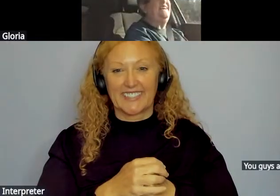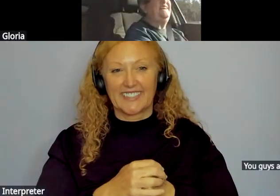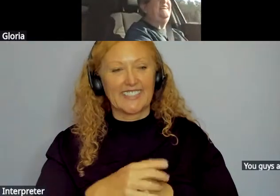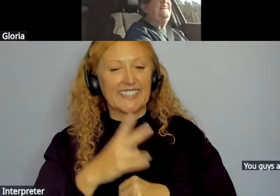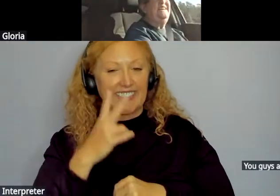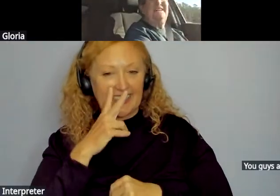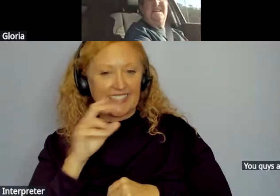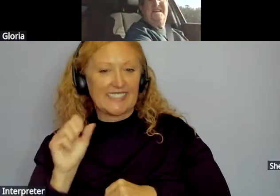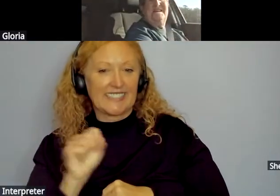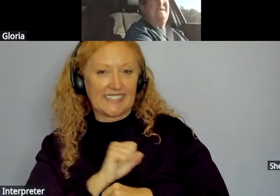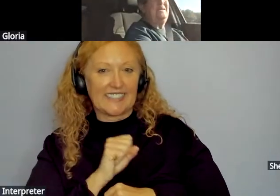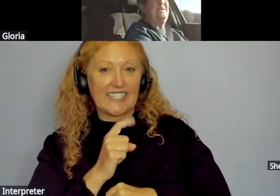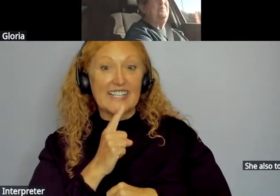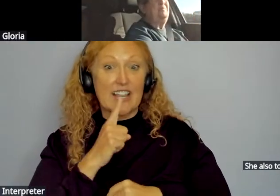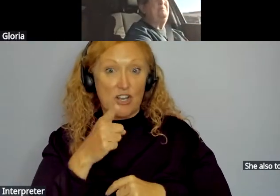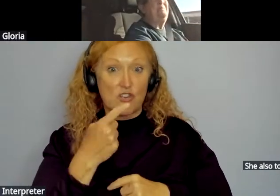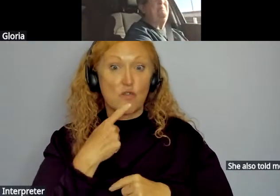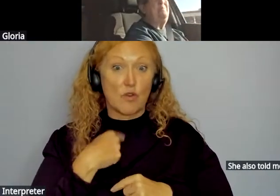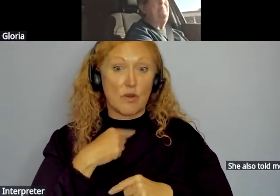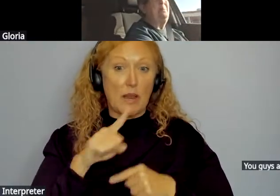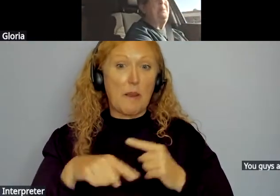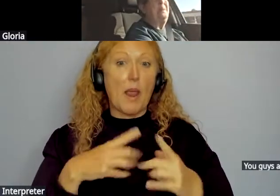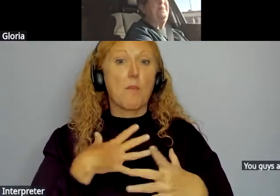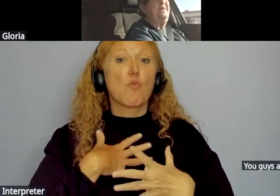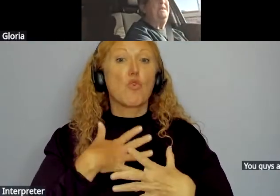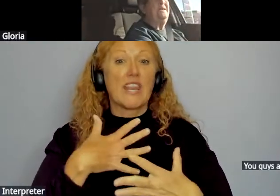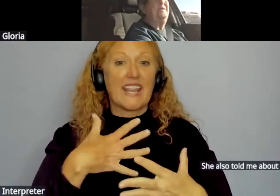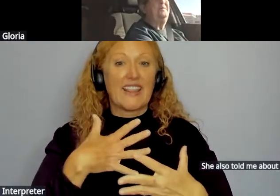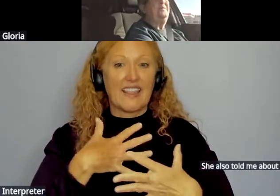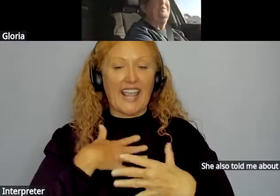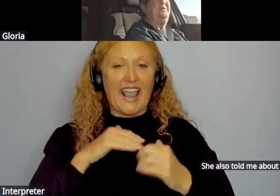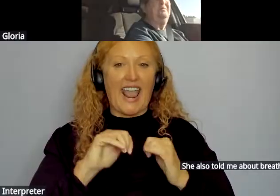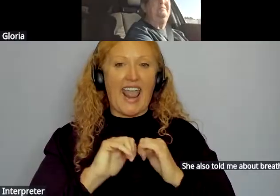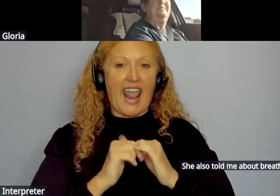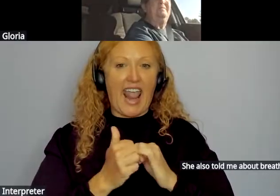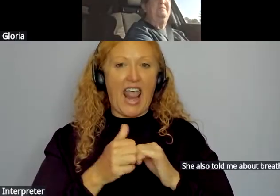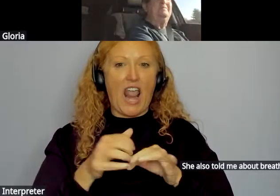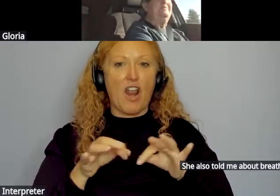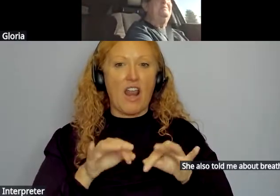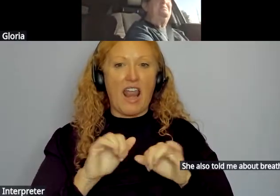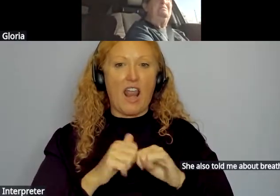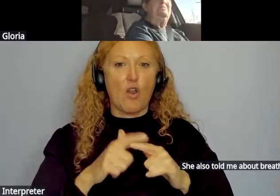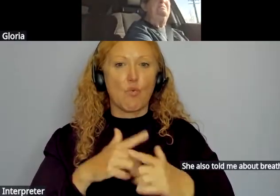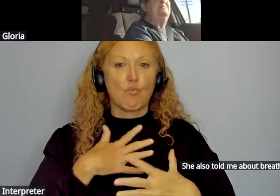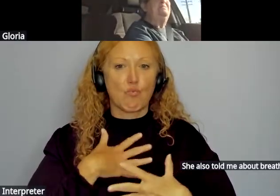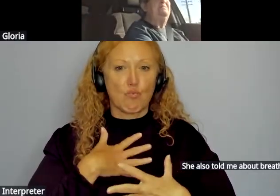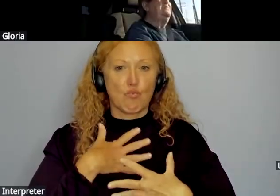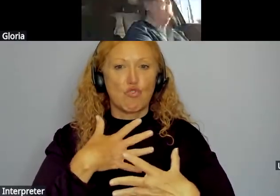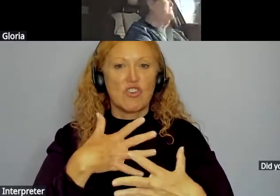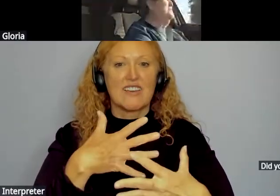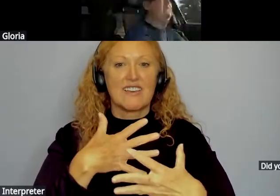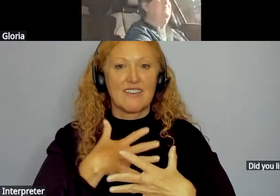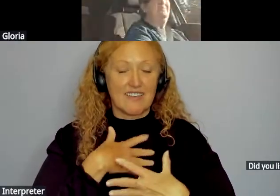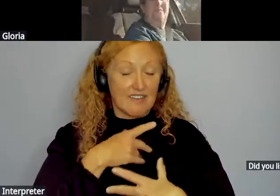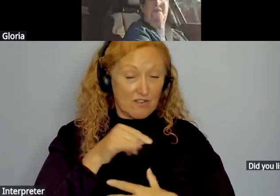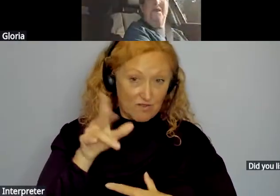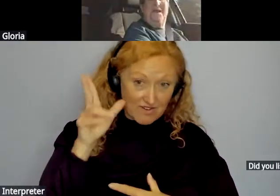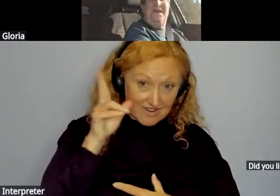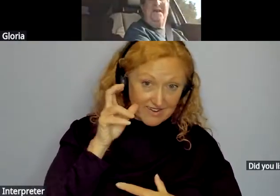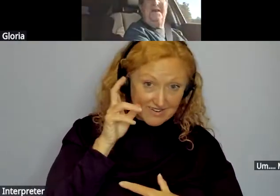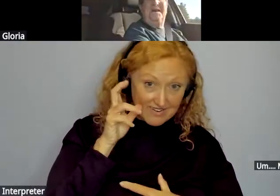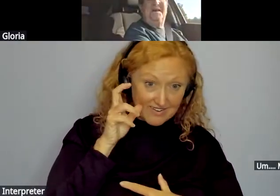She also told me about breathing, telling me how to breathe. Um, Did you listen to her?